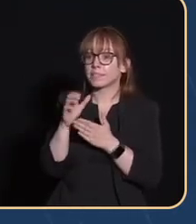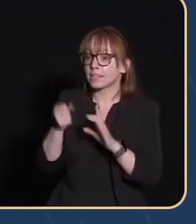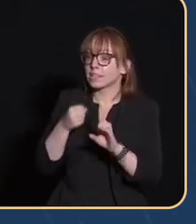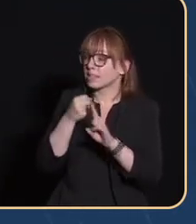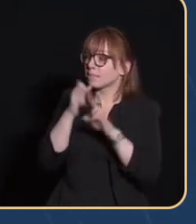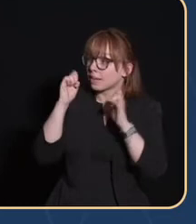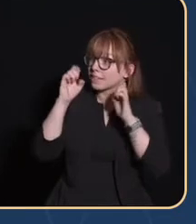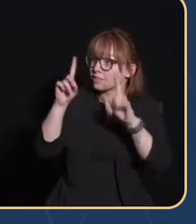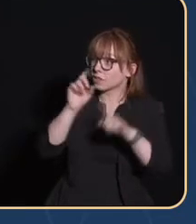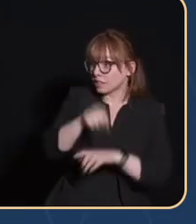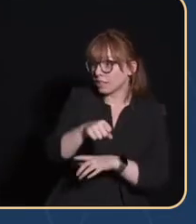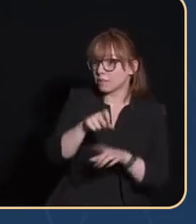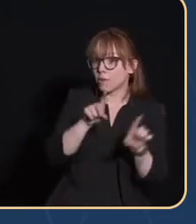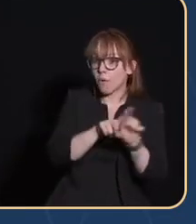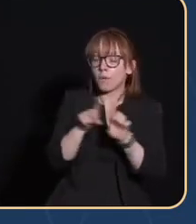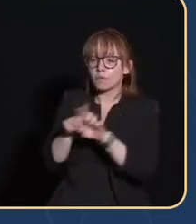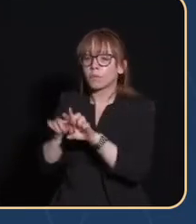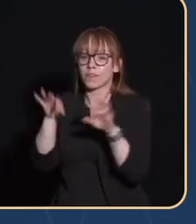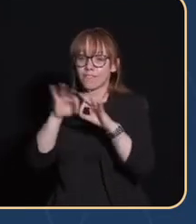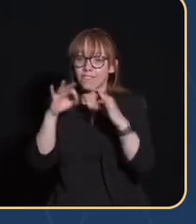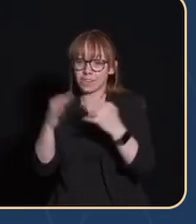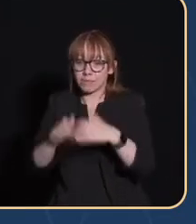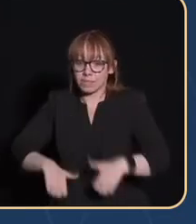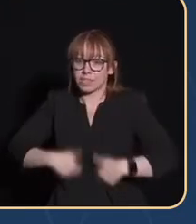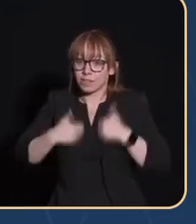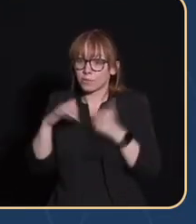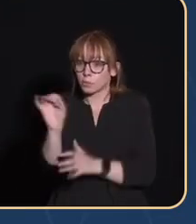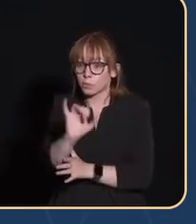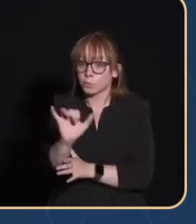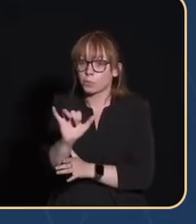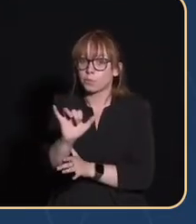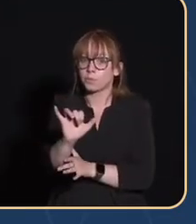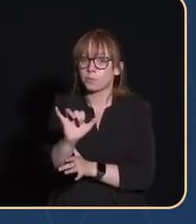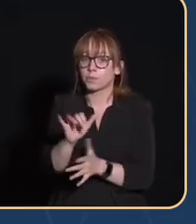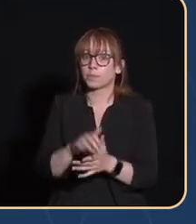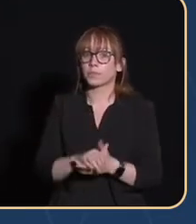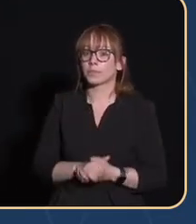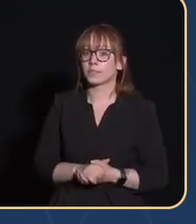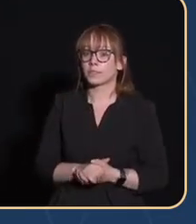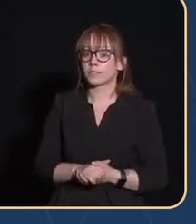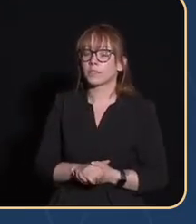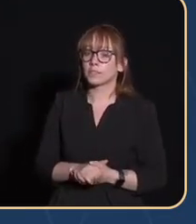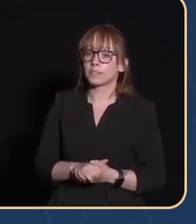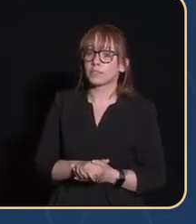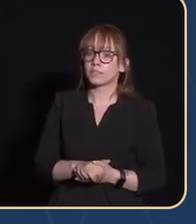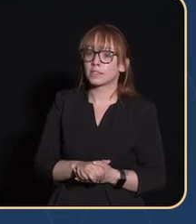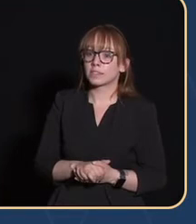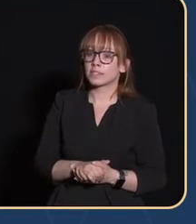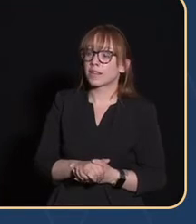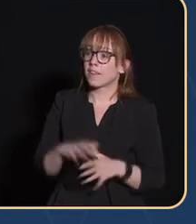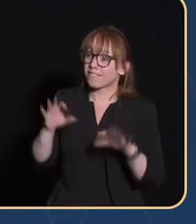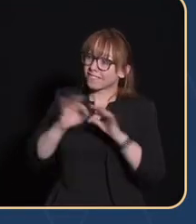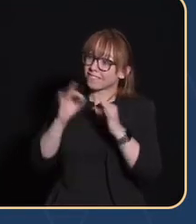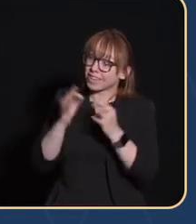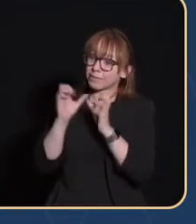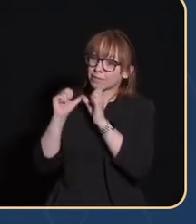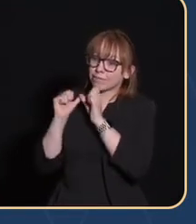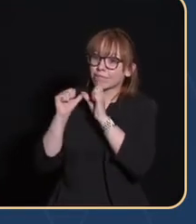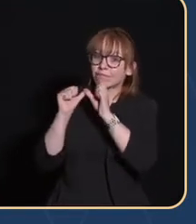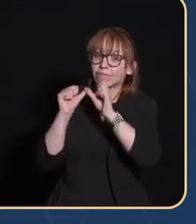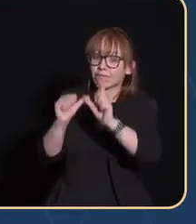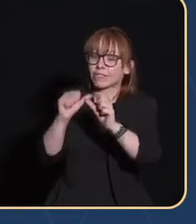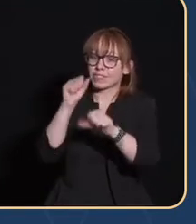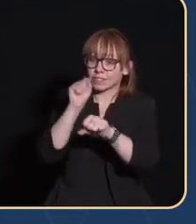their education, it's impacting their family. And they're able to, in turn, get a family-sustaining wage job